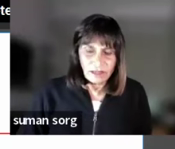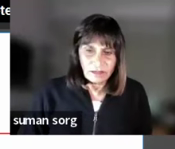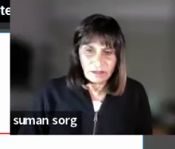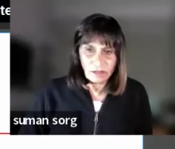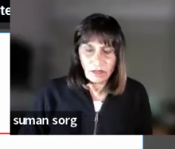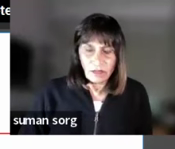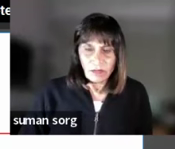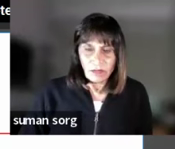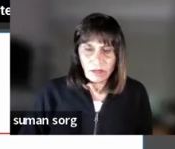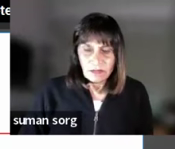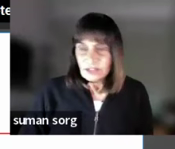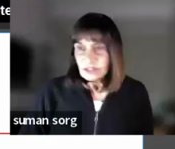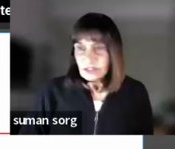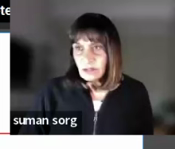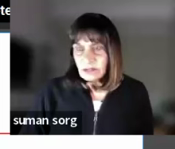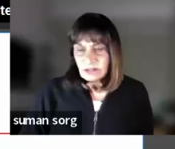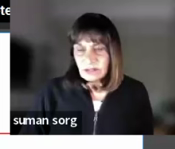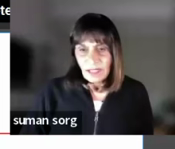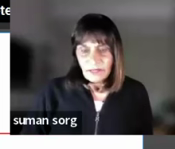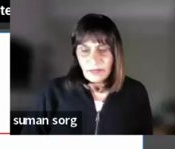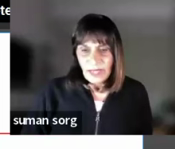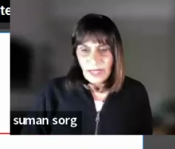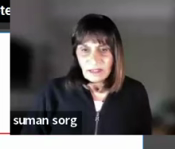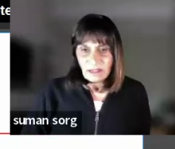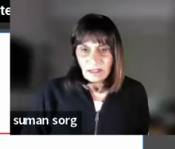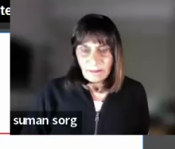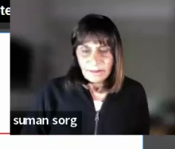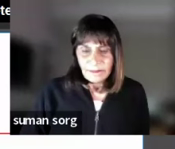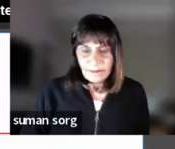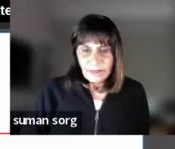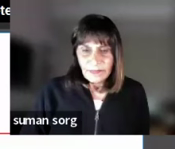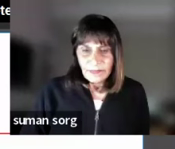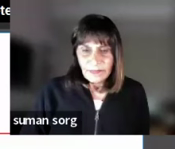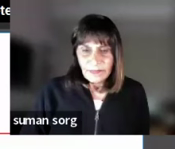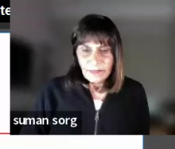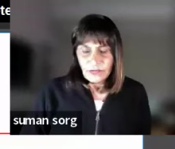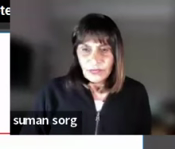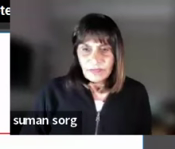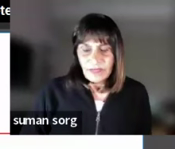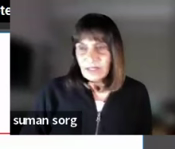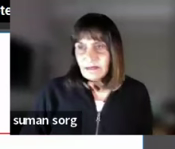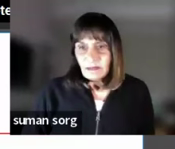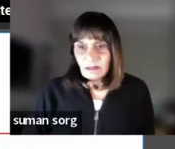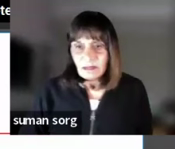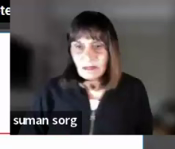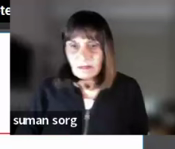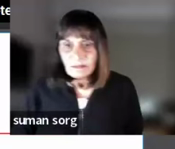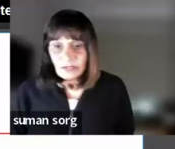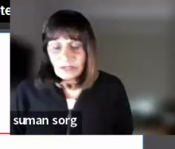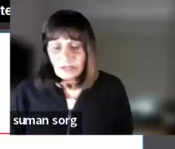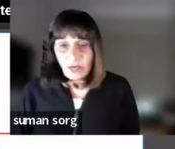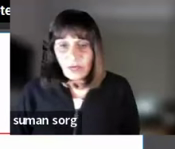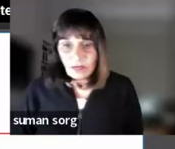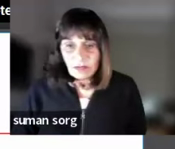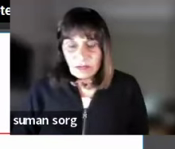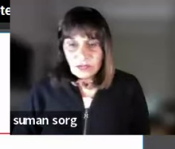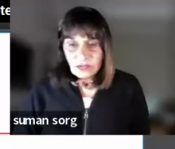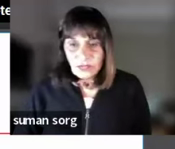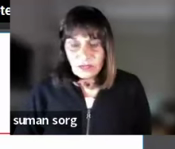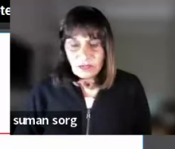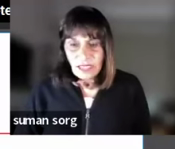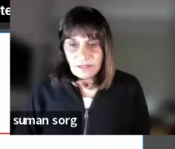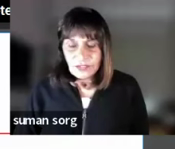wood railings along each side of the balcony to prevent, these are